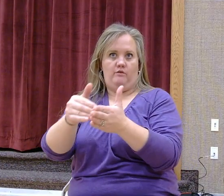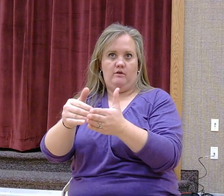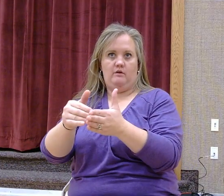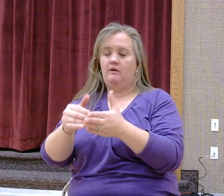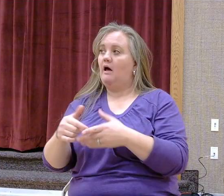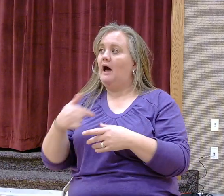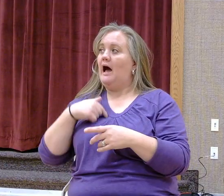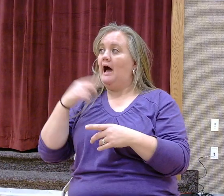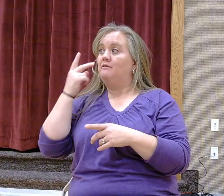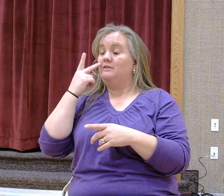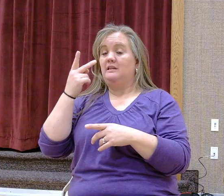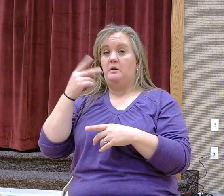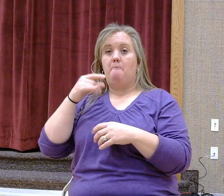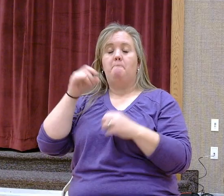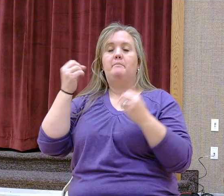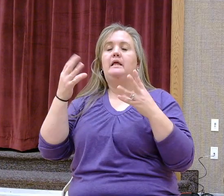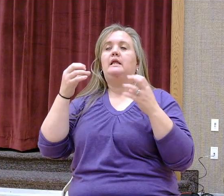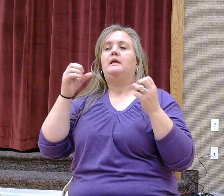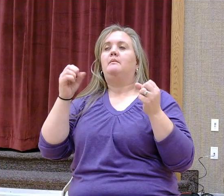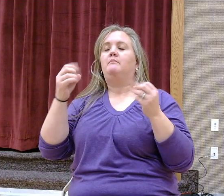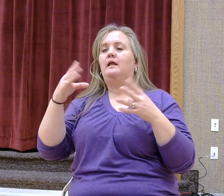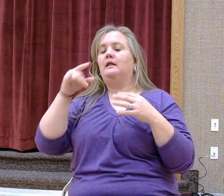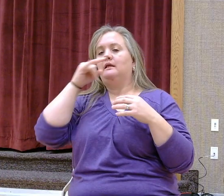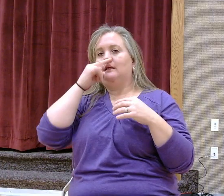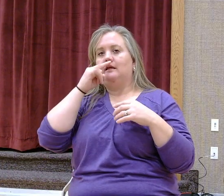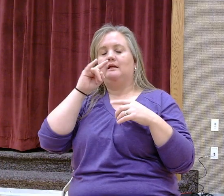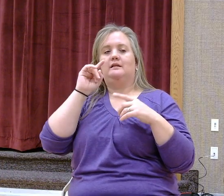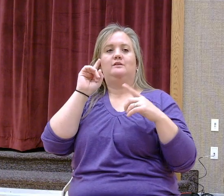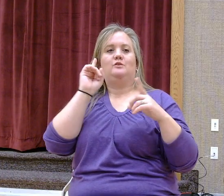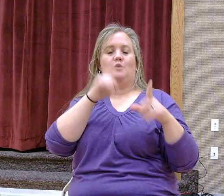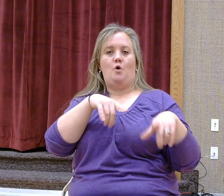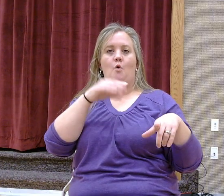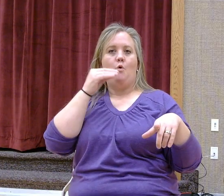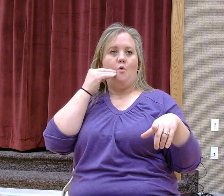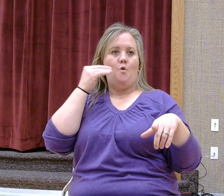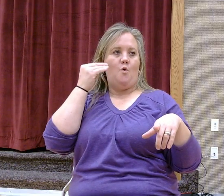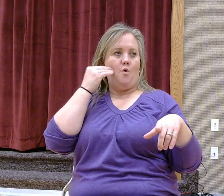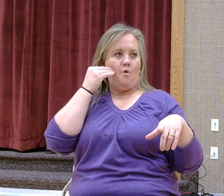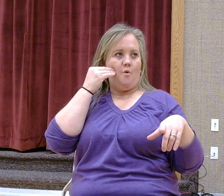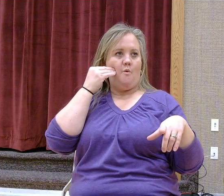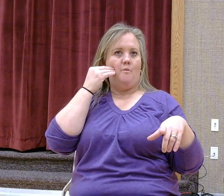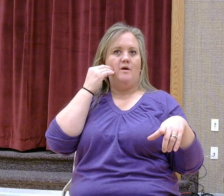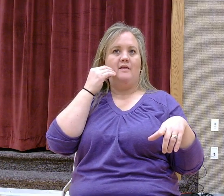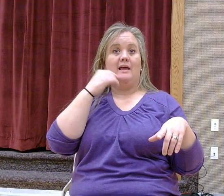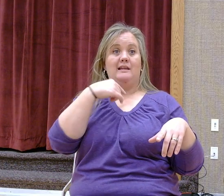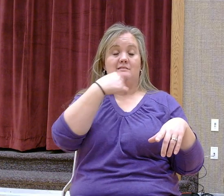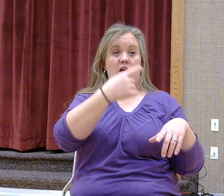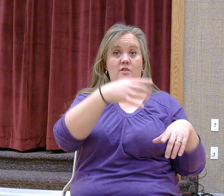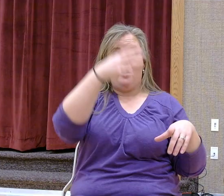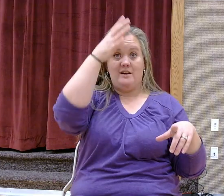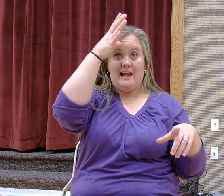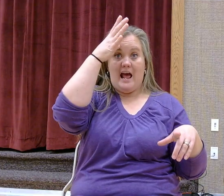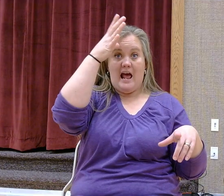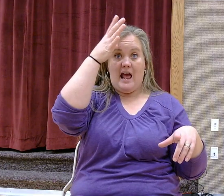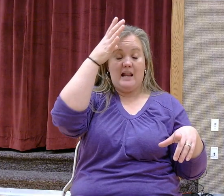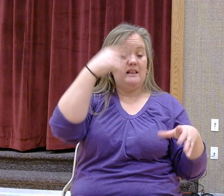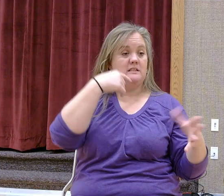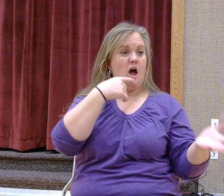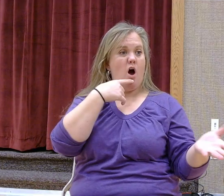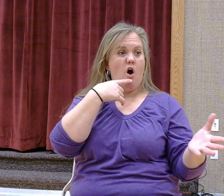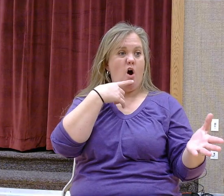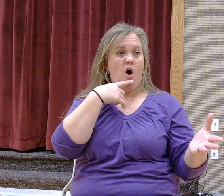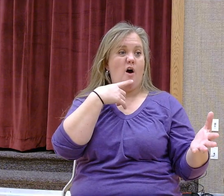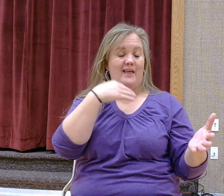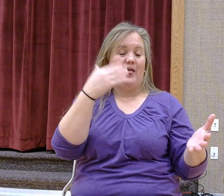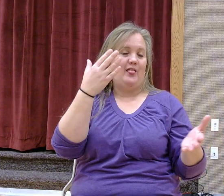presentation at the church on first aid, and after their kid gets bit by a dog, they think I've got super glue out. This is just a small cut,